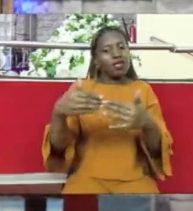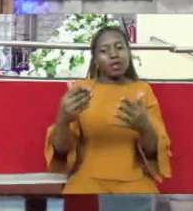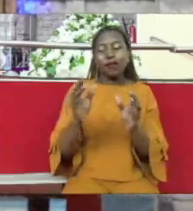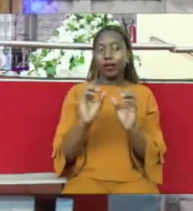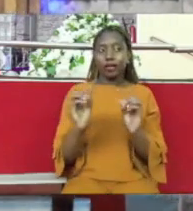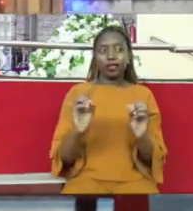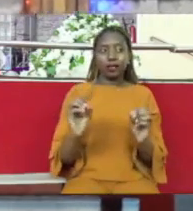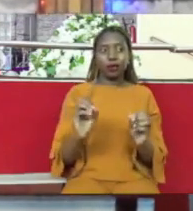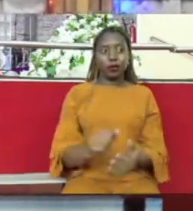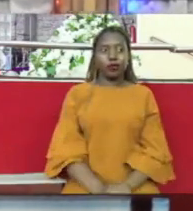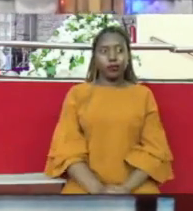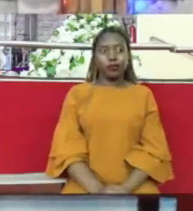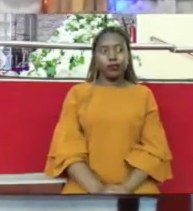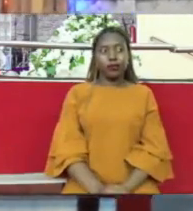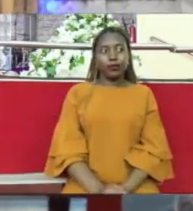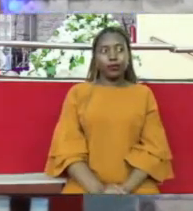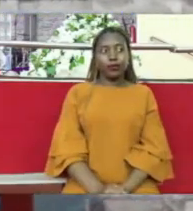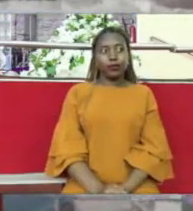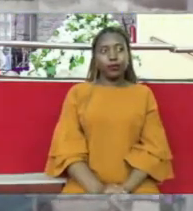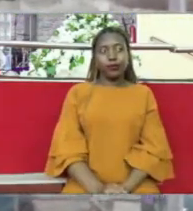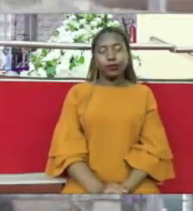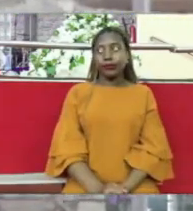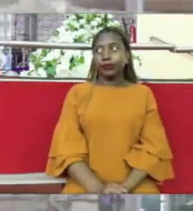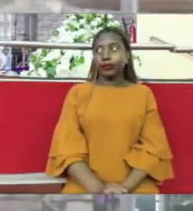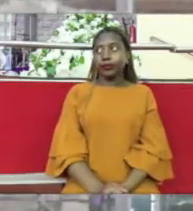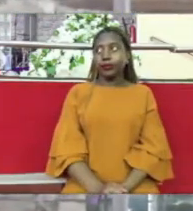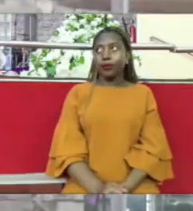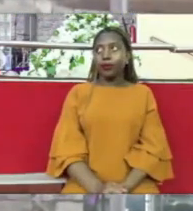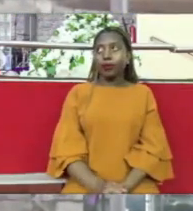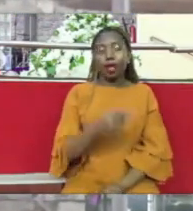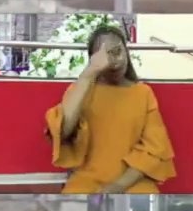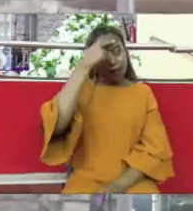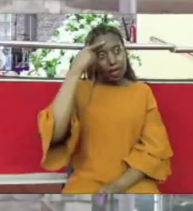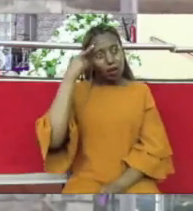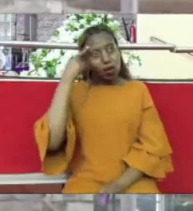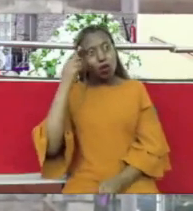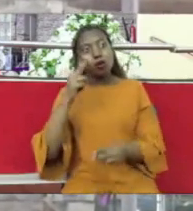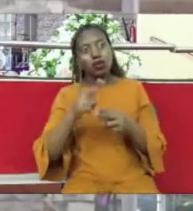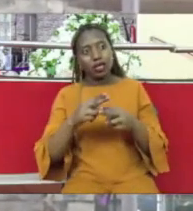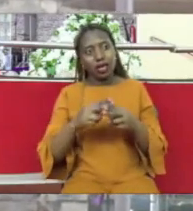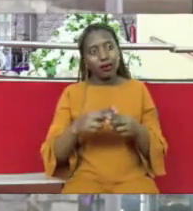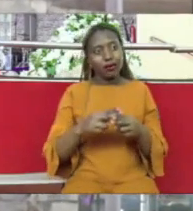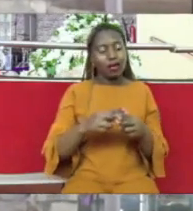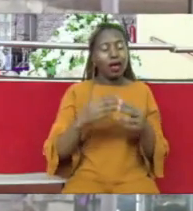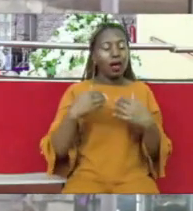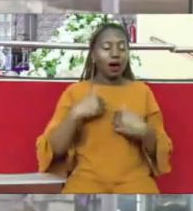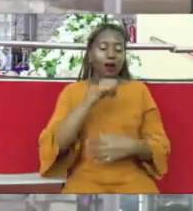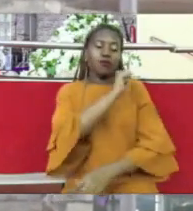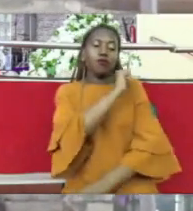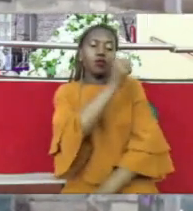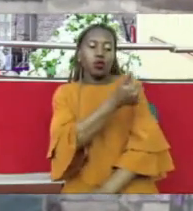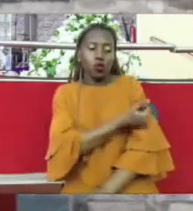ambaye anapitia jambo fulani, mara nyingi jina lake huwa litajwi. Because names bear authority. Kwa sababu majina huwa na